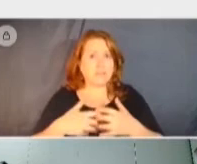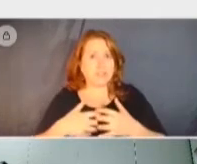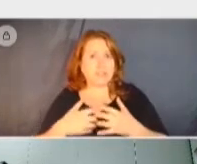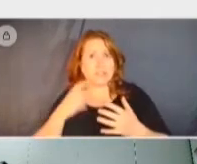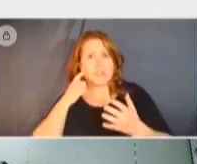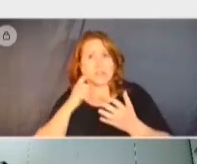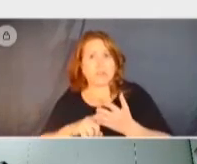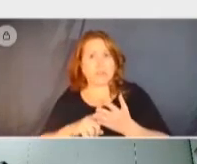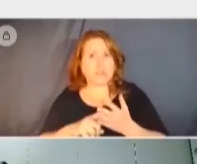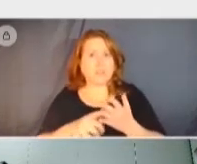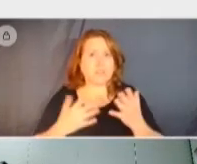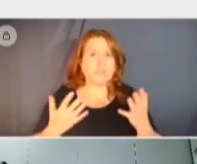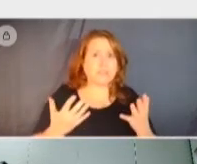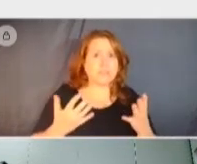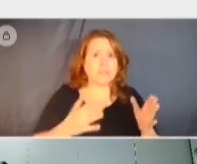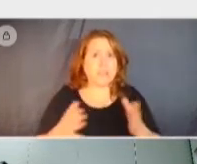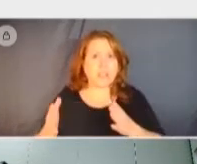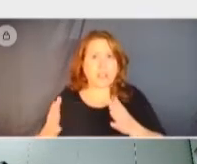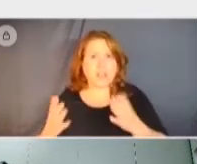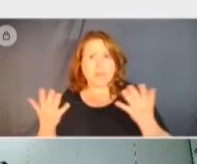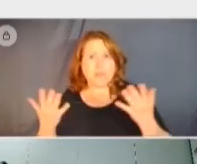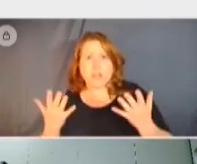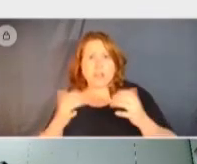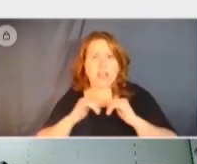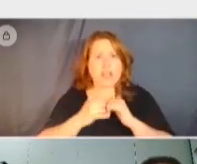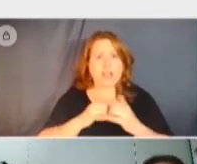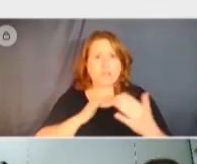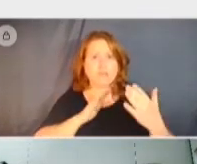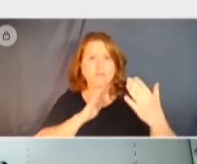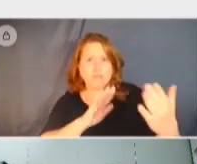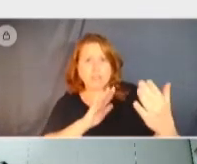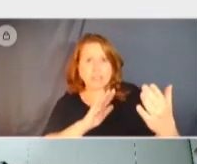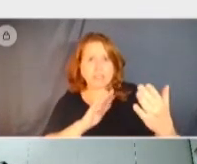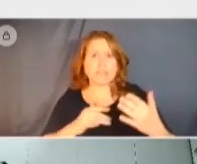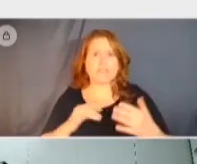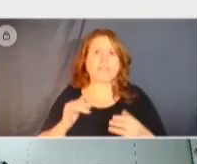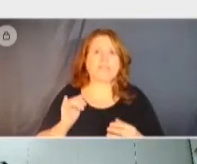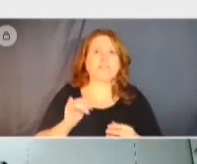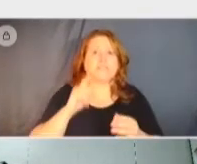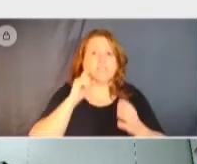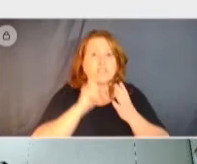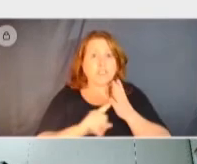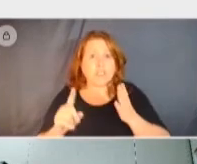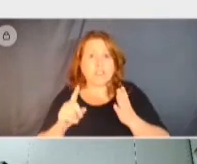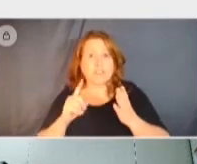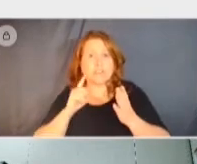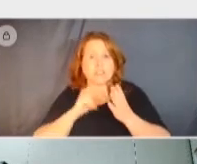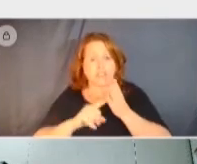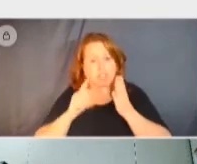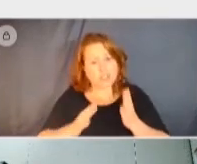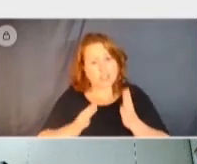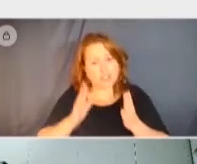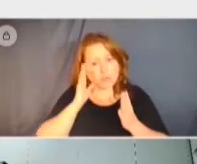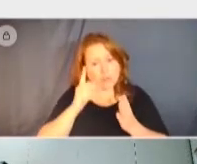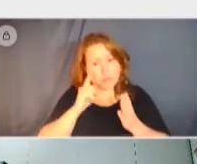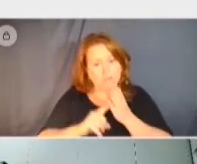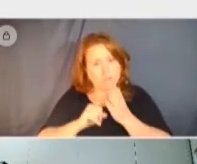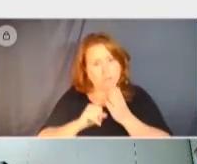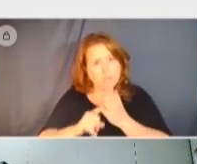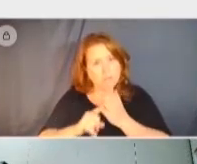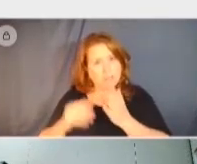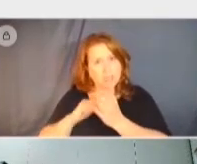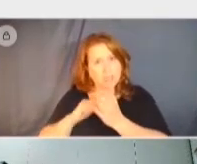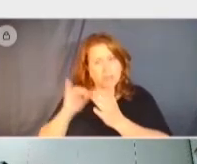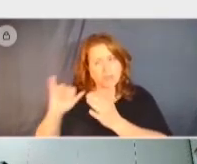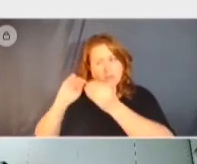also said that the hash code checker checked the hashes against those values on the application that was